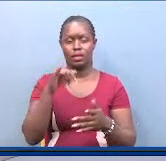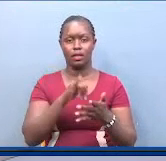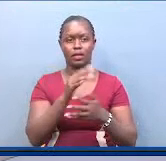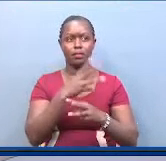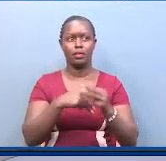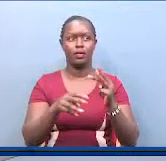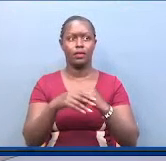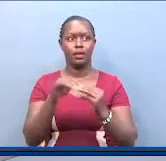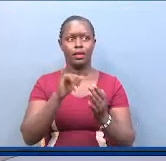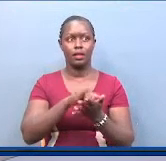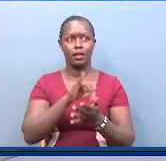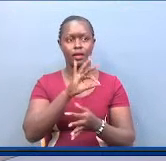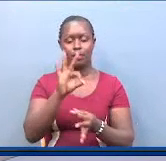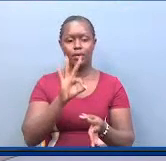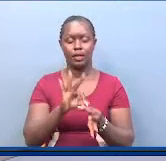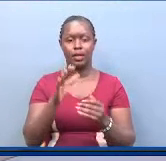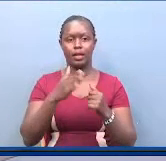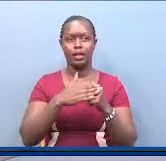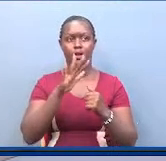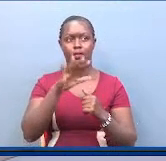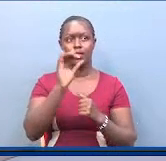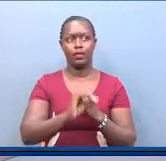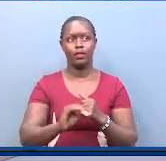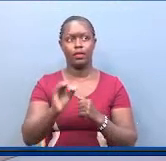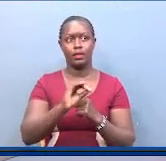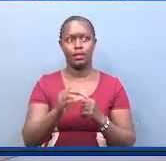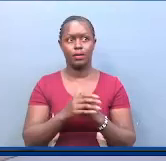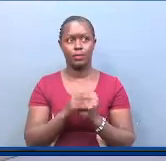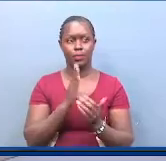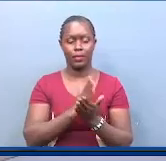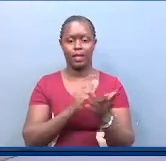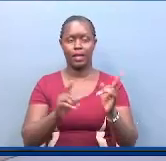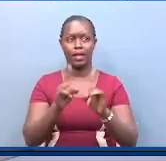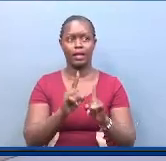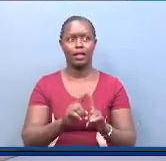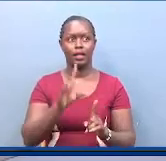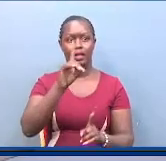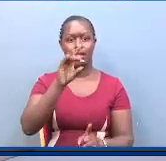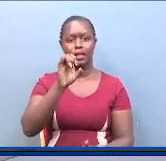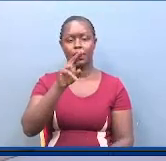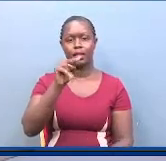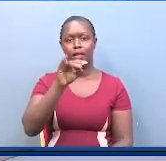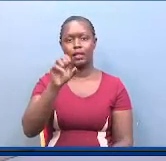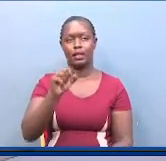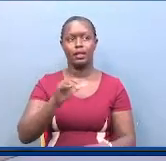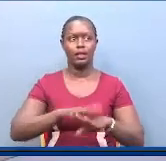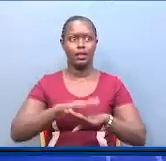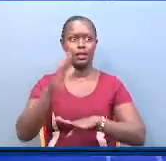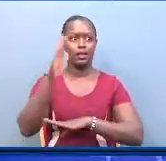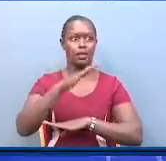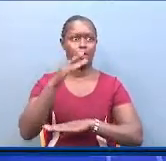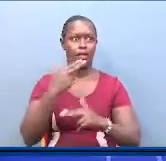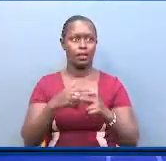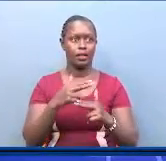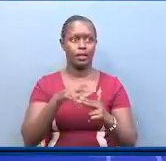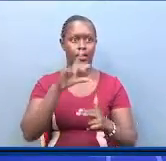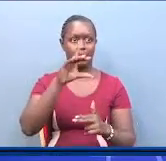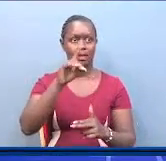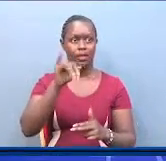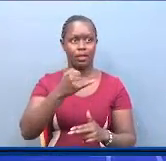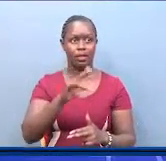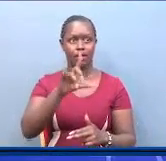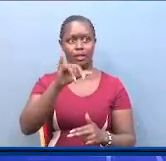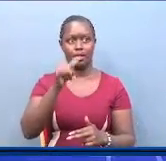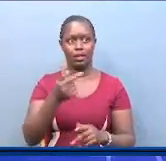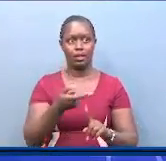mathematics of that region equally. Exactly. 95%? Realistic, as Dennis says? Thank you so much. Good evening, viewers. My name is Julia Chege from